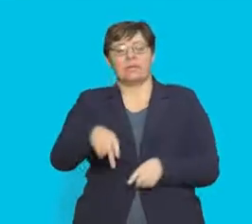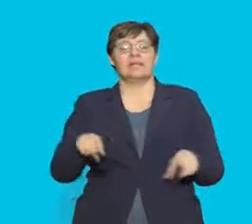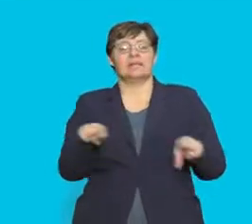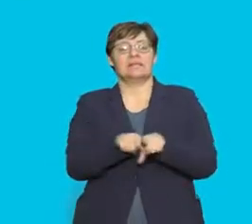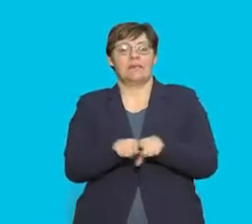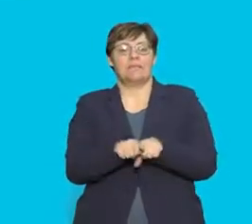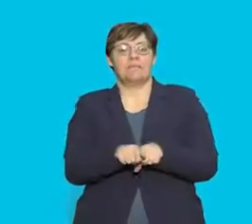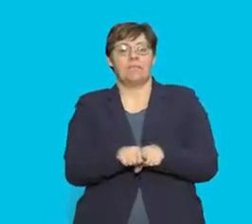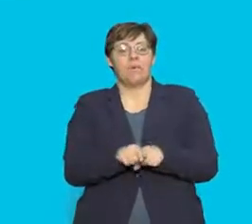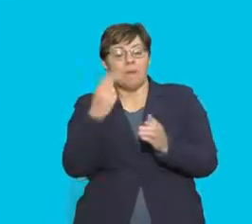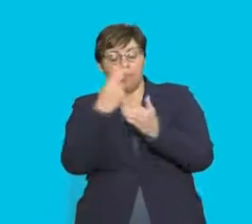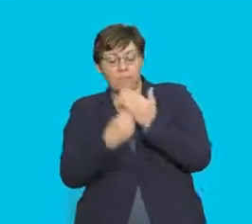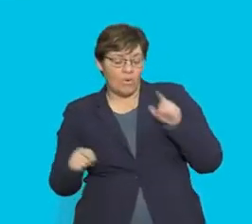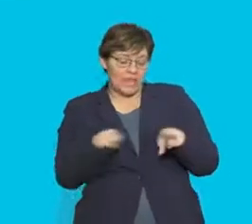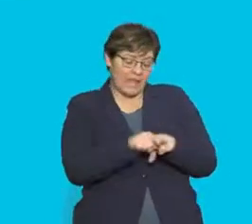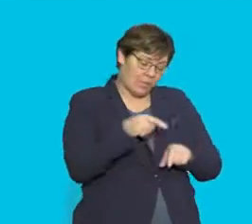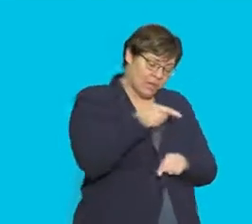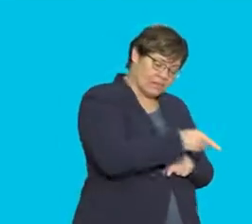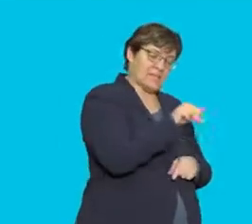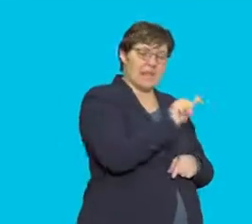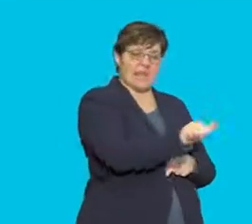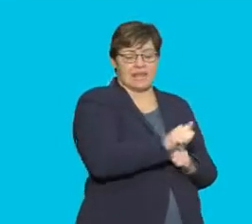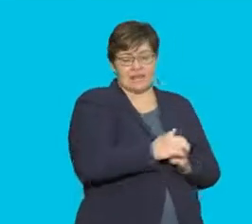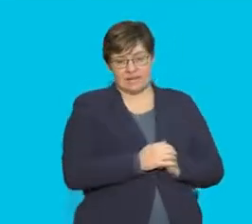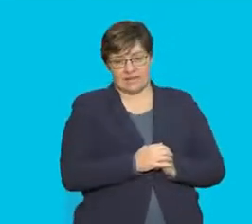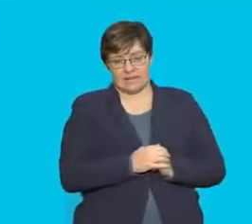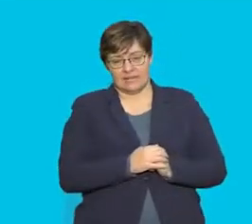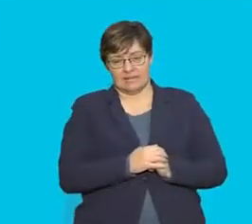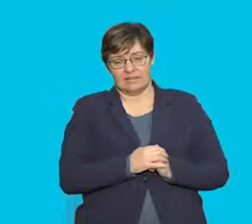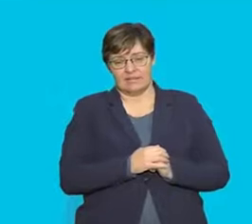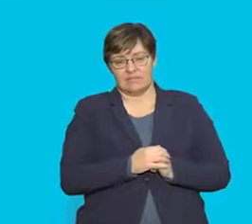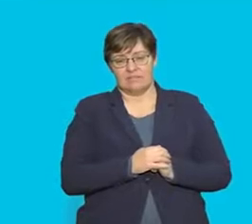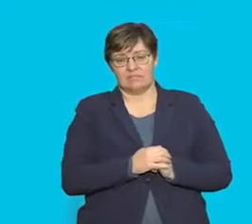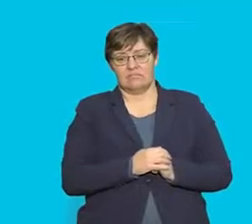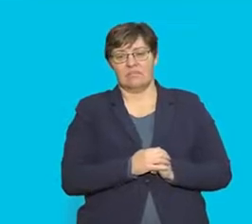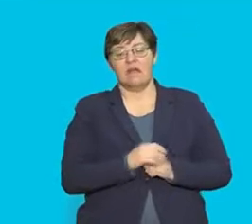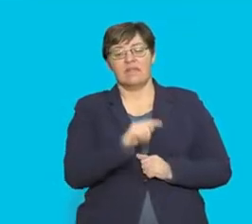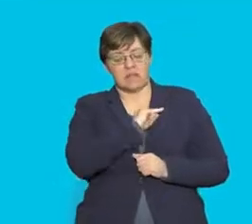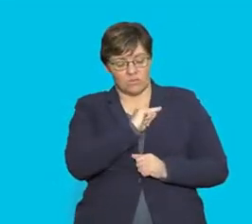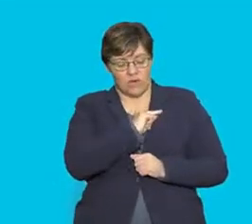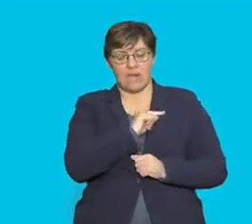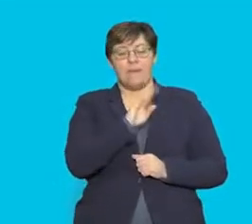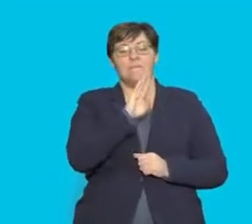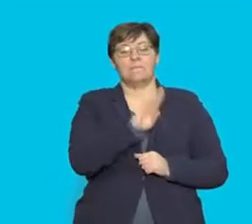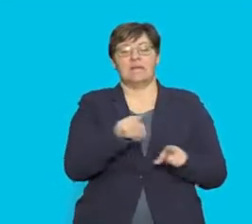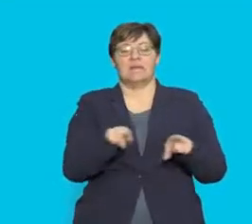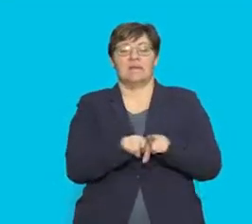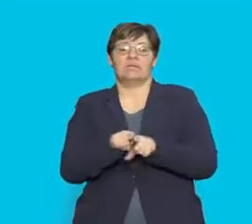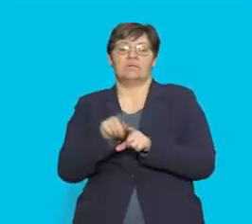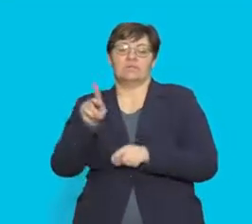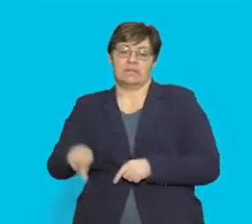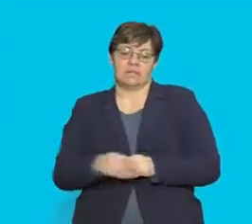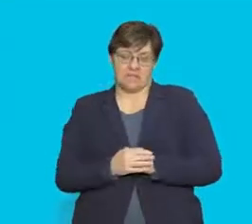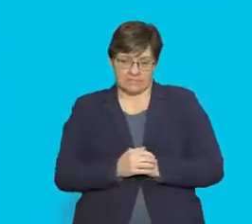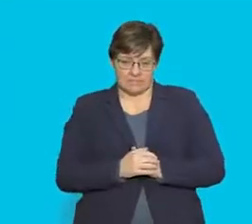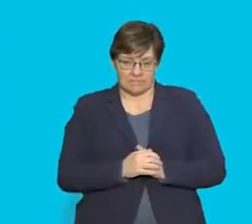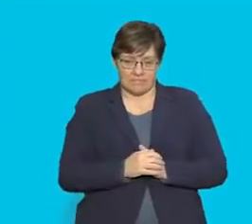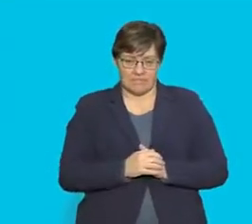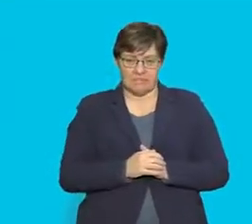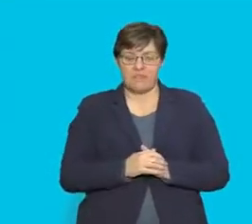both of them are equal to the angle A. As a result, angle B is equal to angle